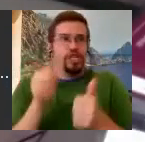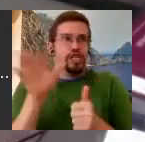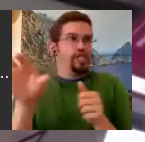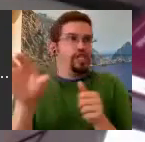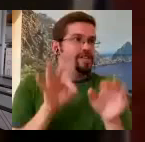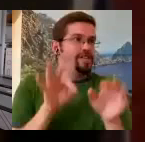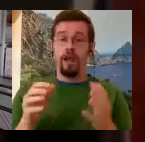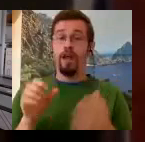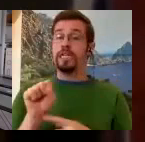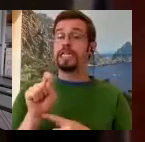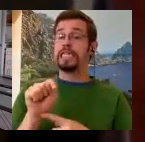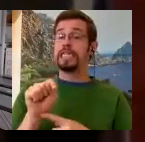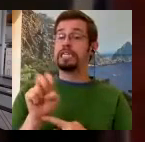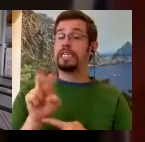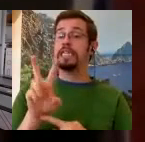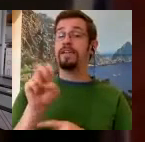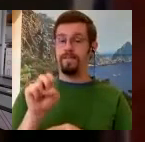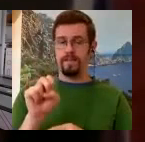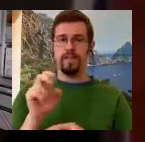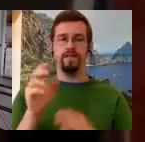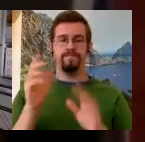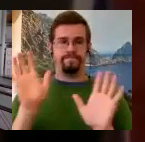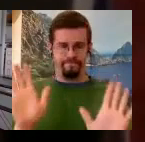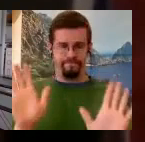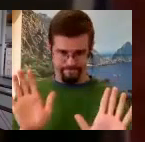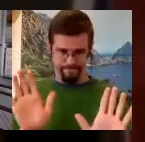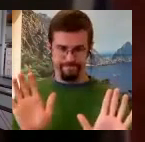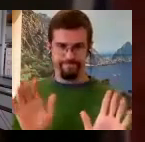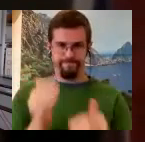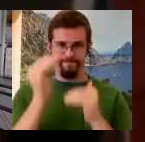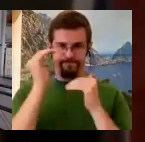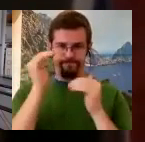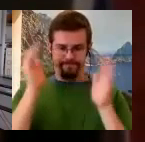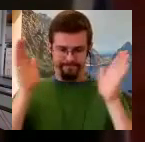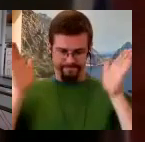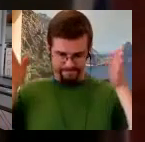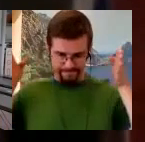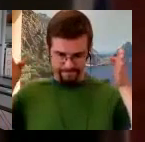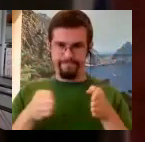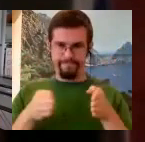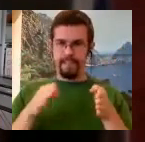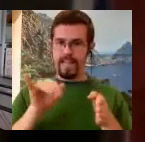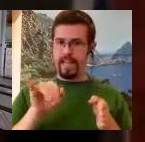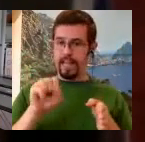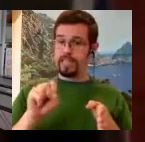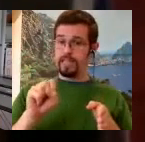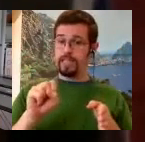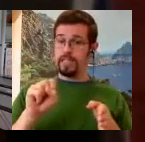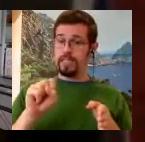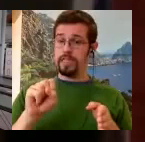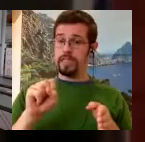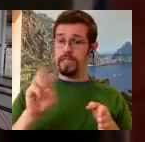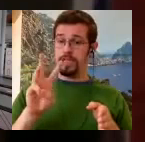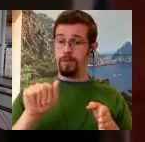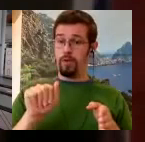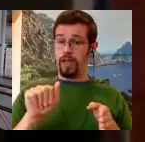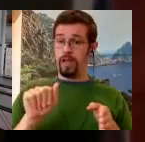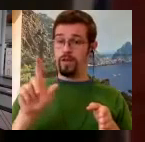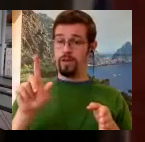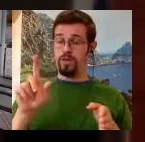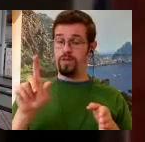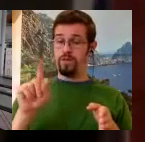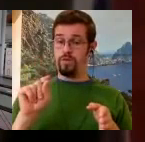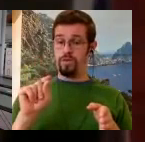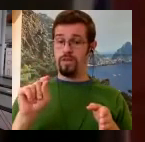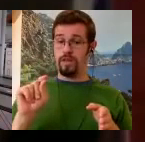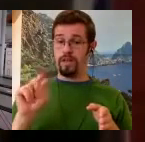me hone down, focus down to the ISWA 2008. That was really hard. Do you remember how we had to